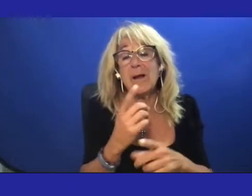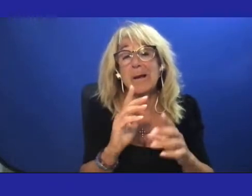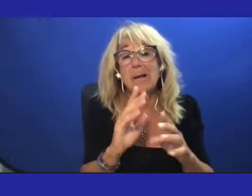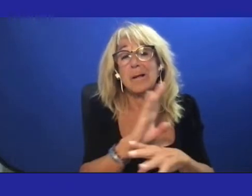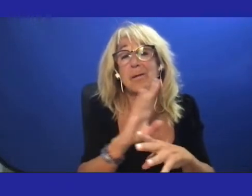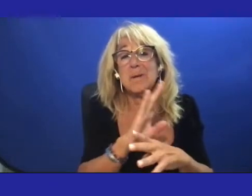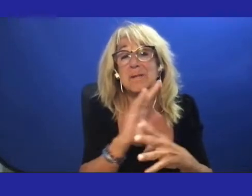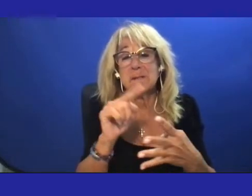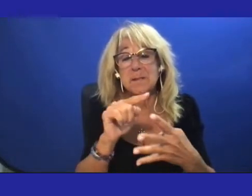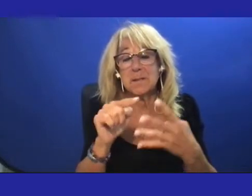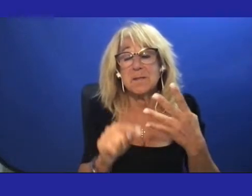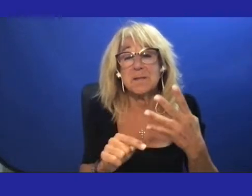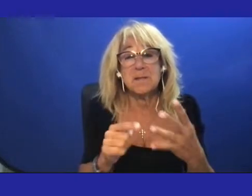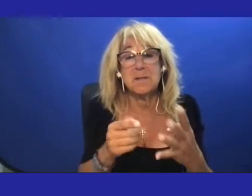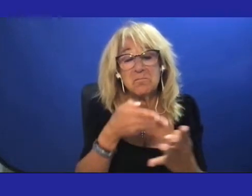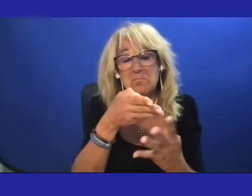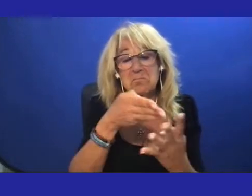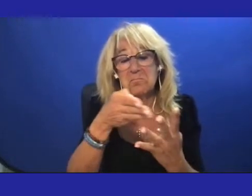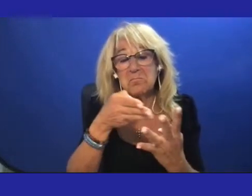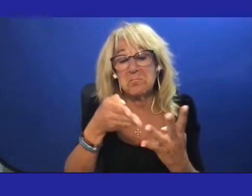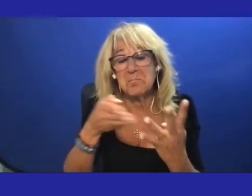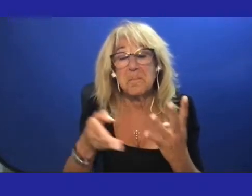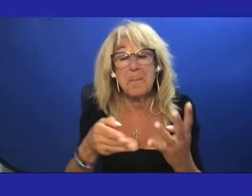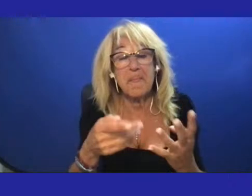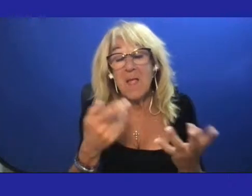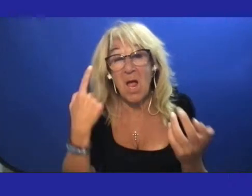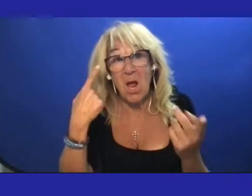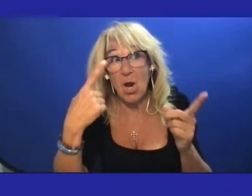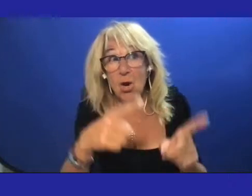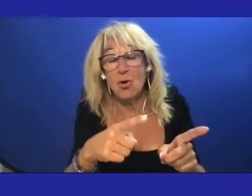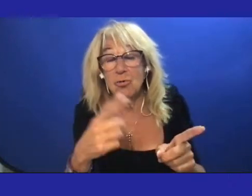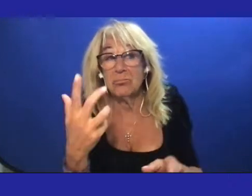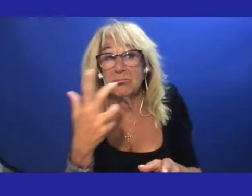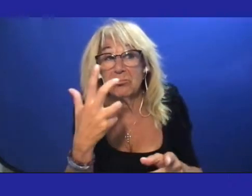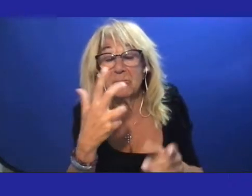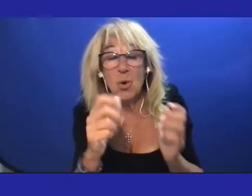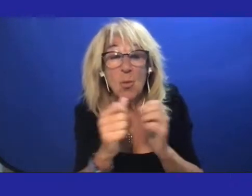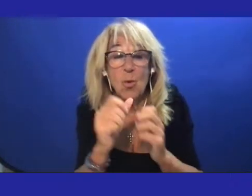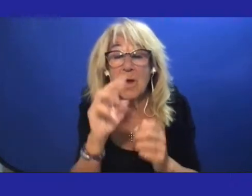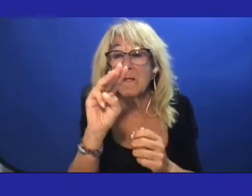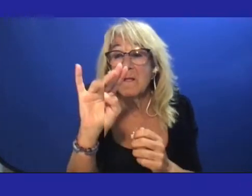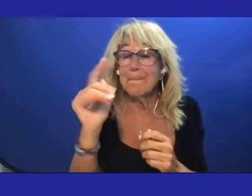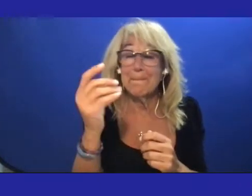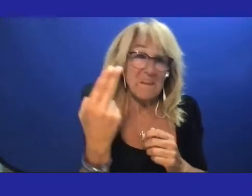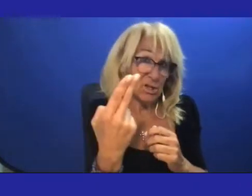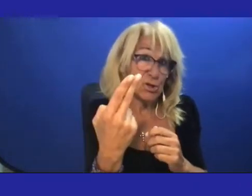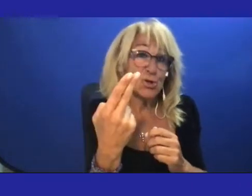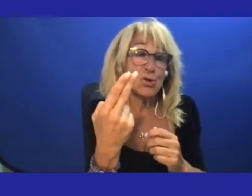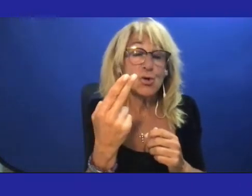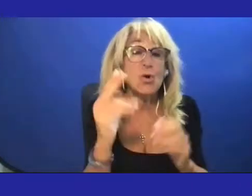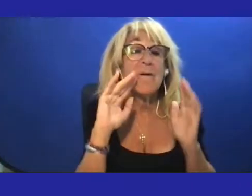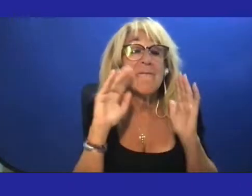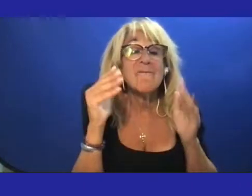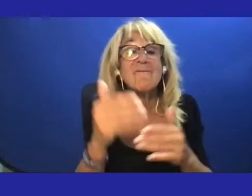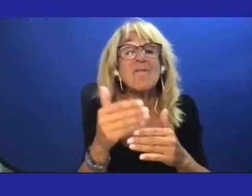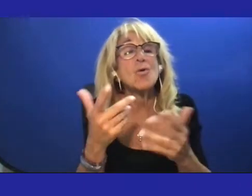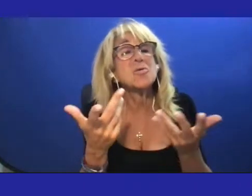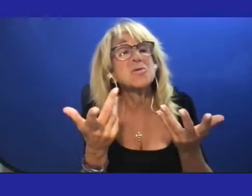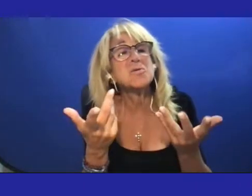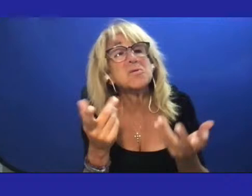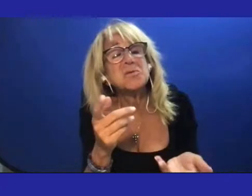I couldn't agree more with Mitch. We're focusing on areas where we know there is